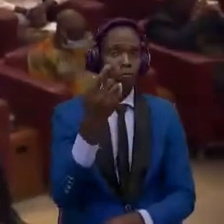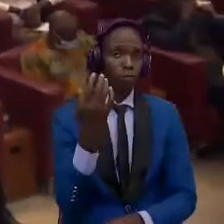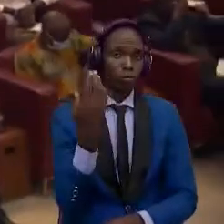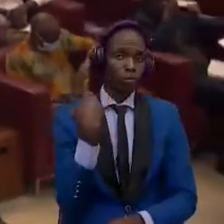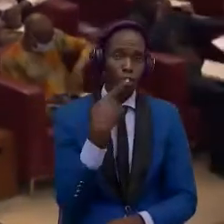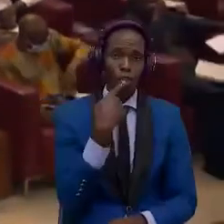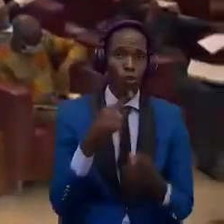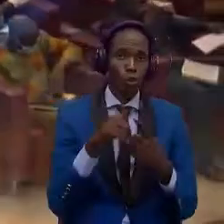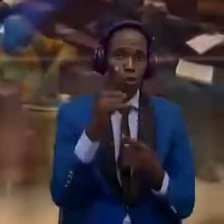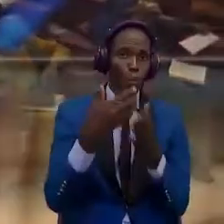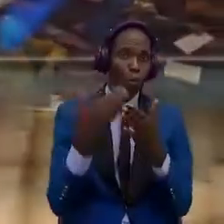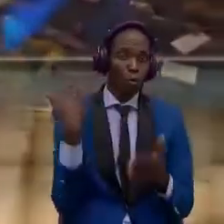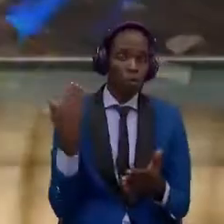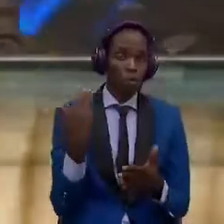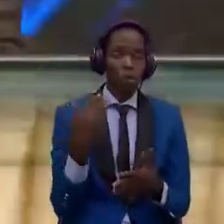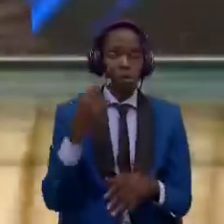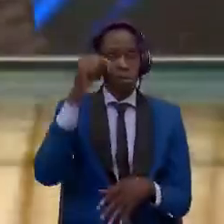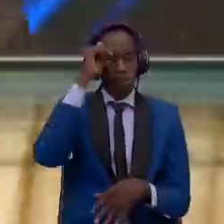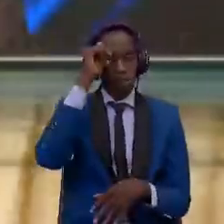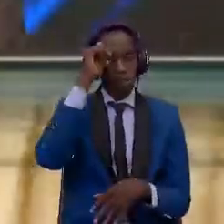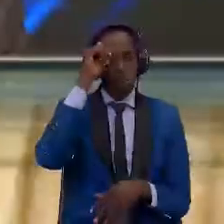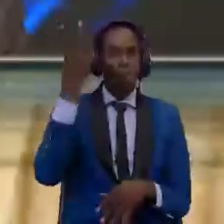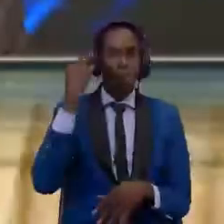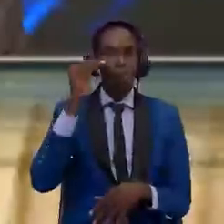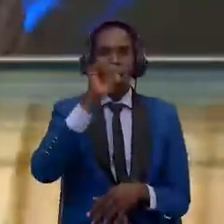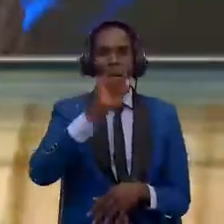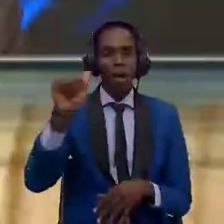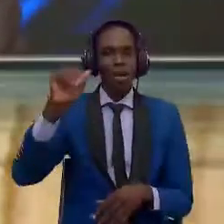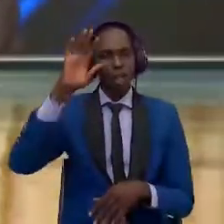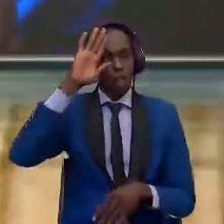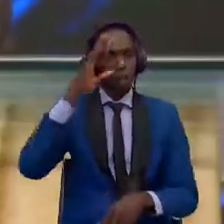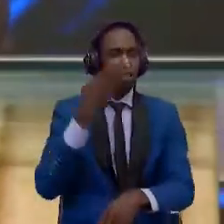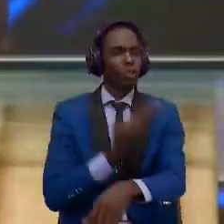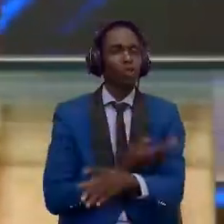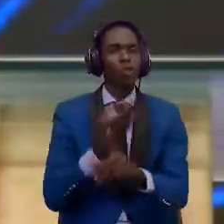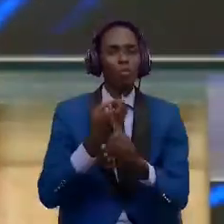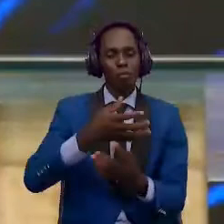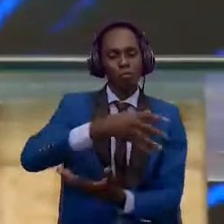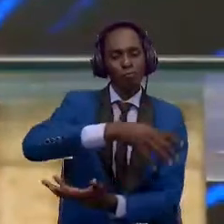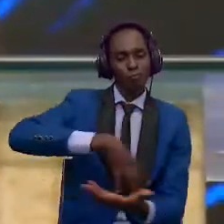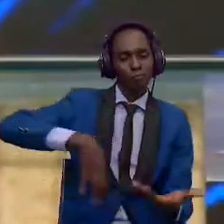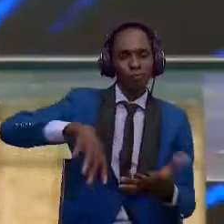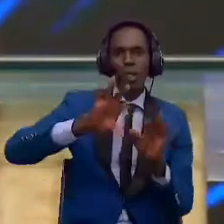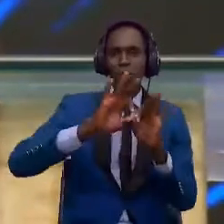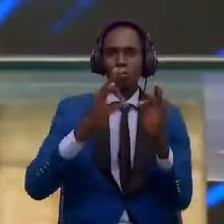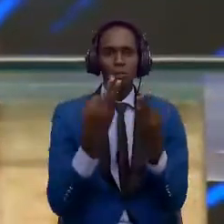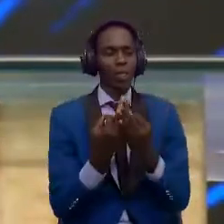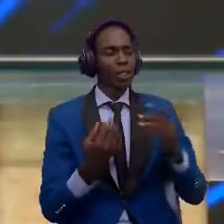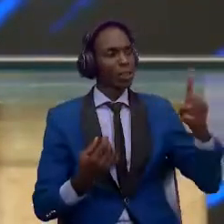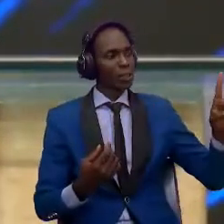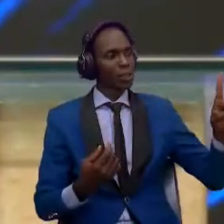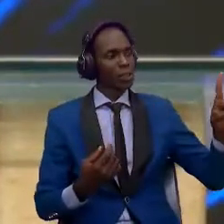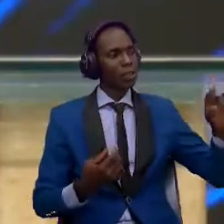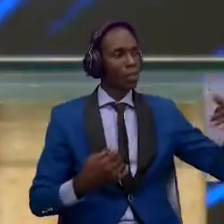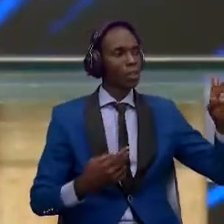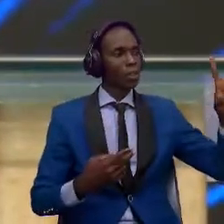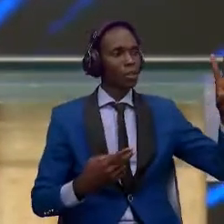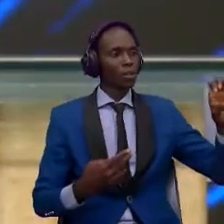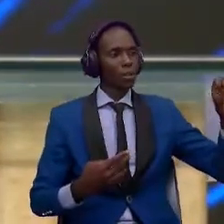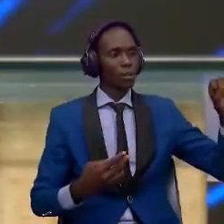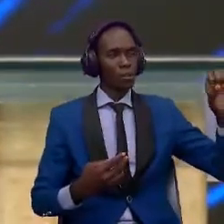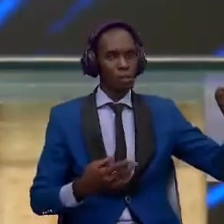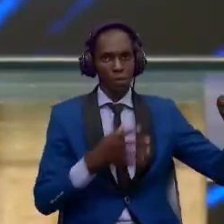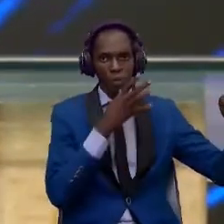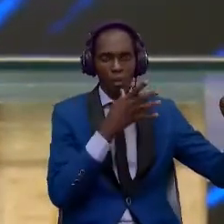the son of a mixed marriage, Jewish and Greek. But all the